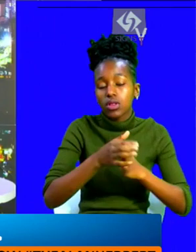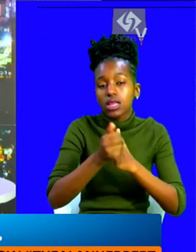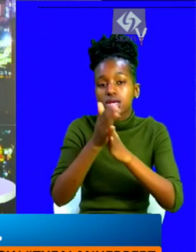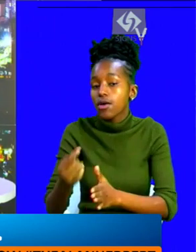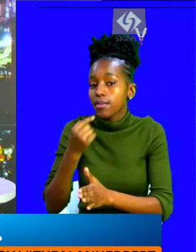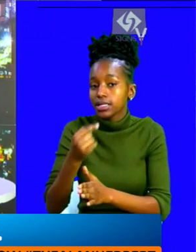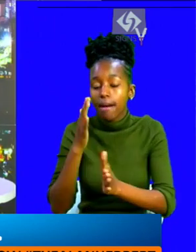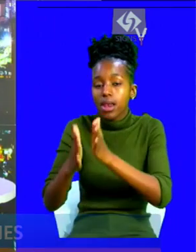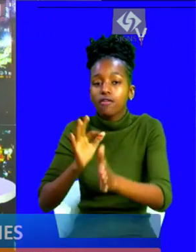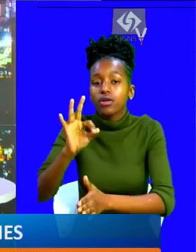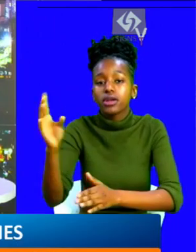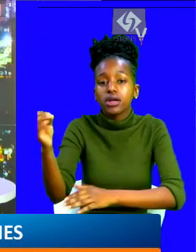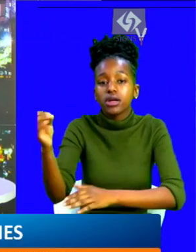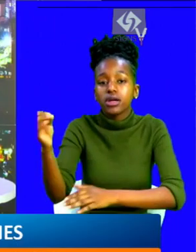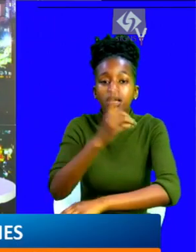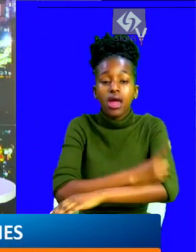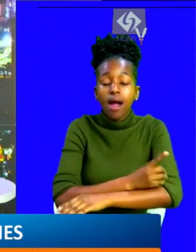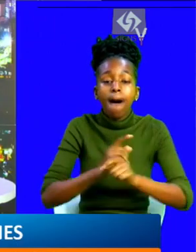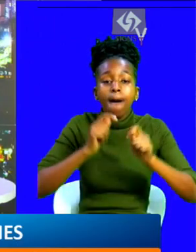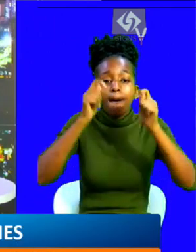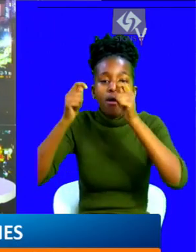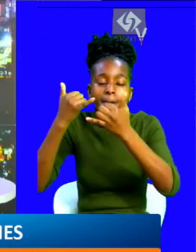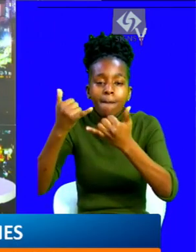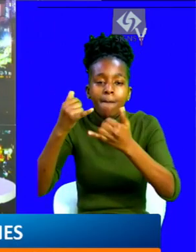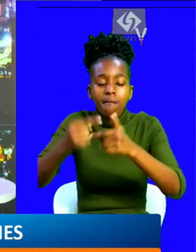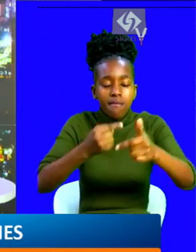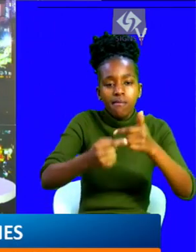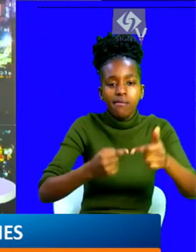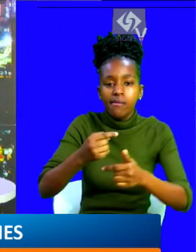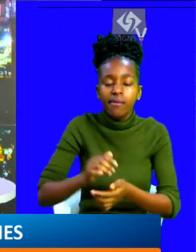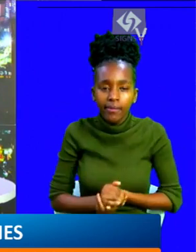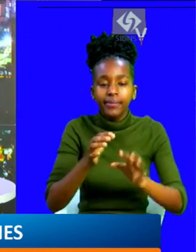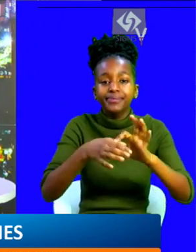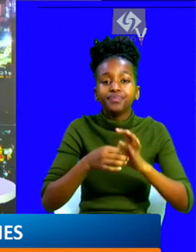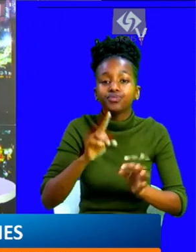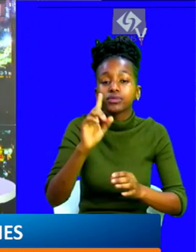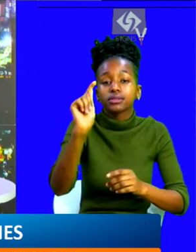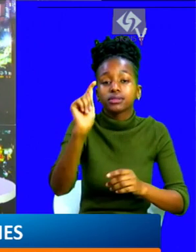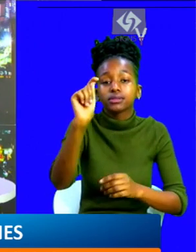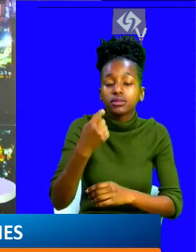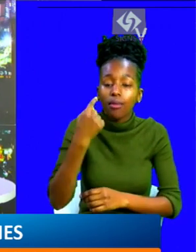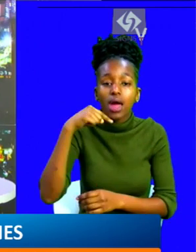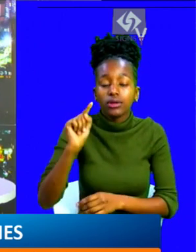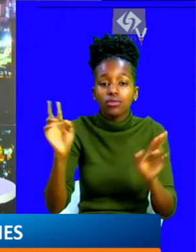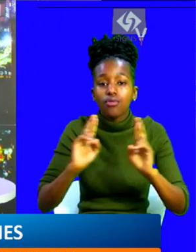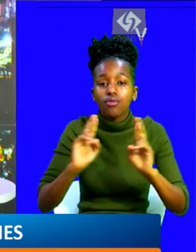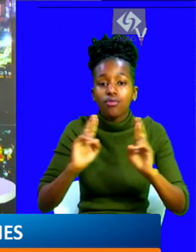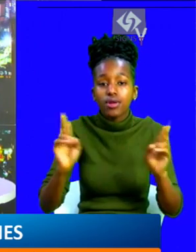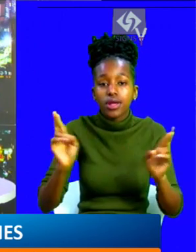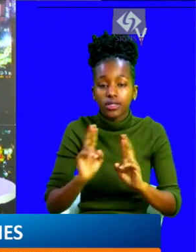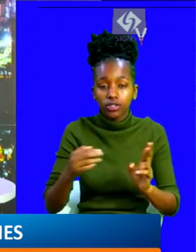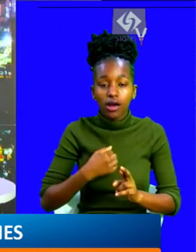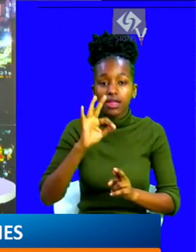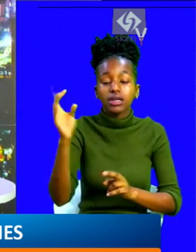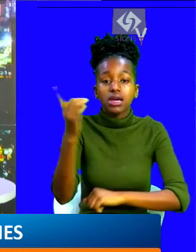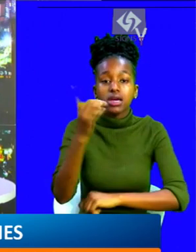A plan for 3 days of protest remains on track. Now, Azimio One Kenya Coalition has announced that it is ready for 3 days